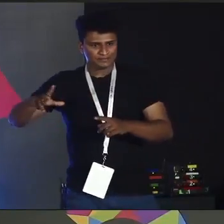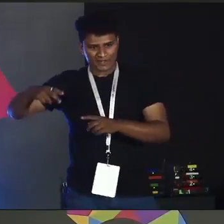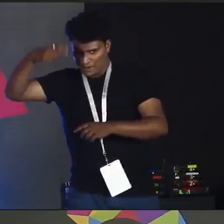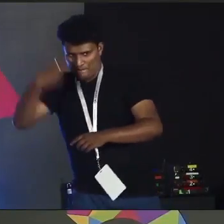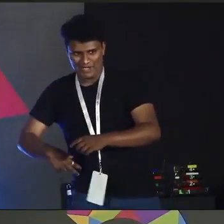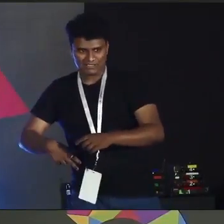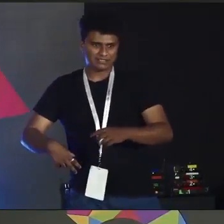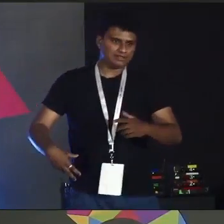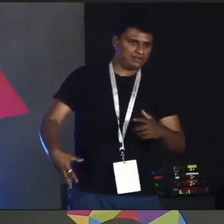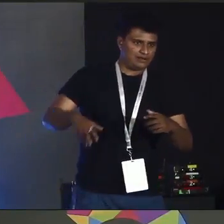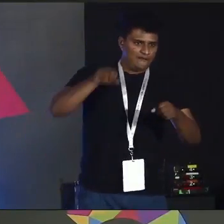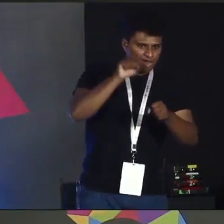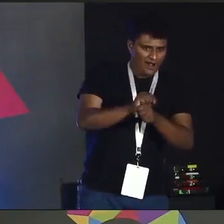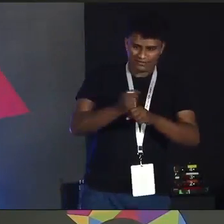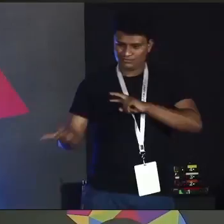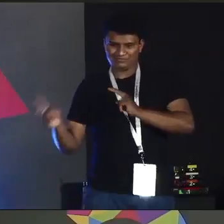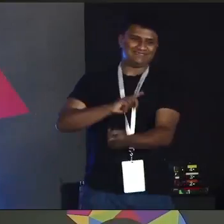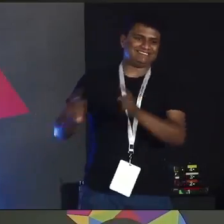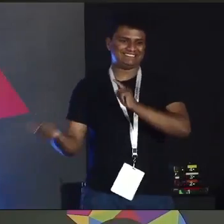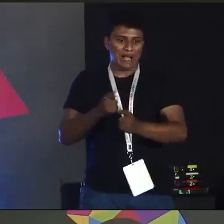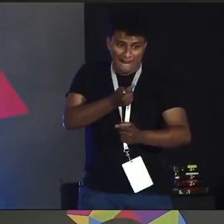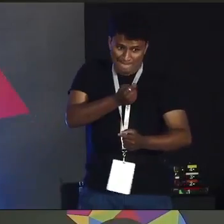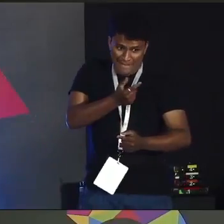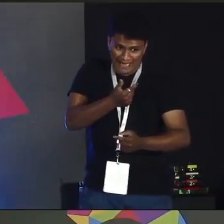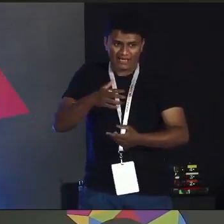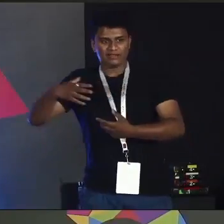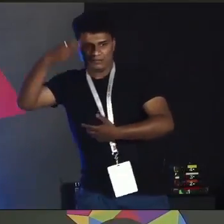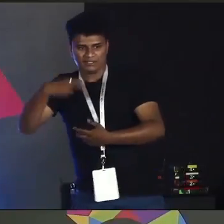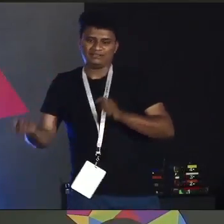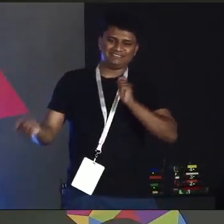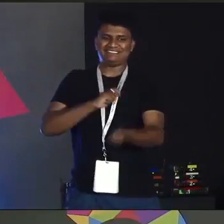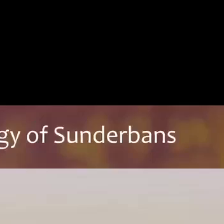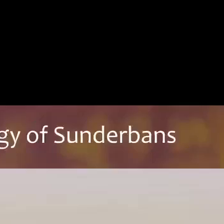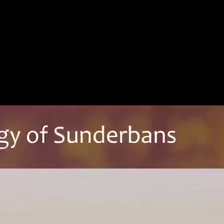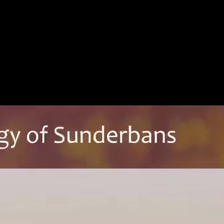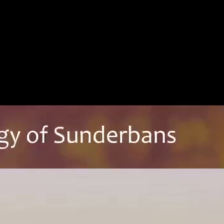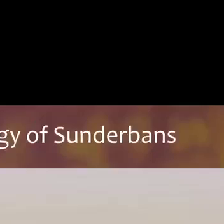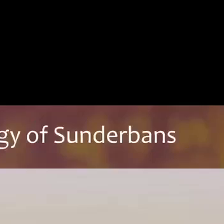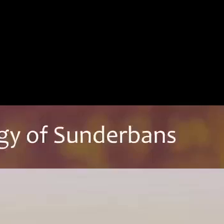and material. The two new currencies, and money is for the logistics of this.